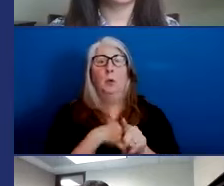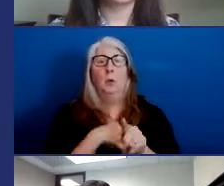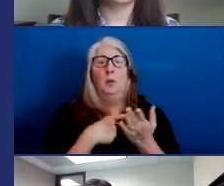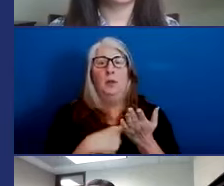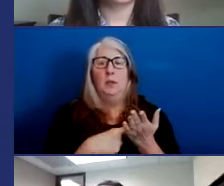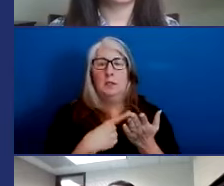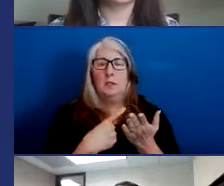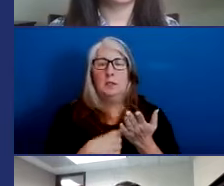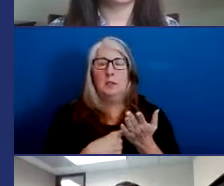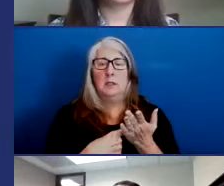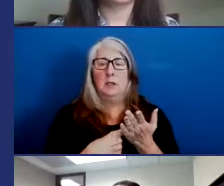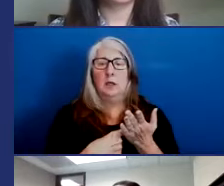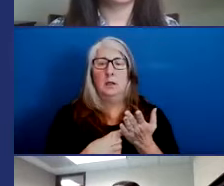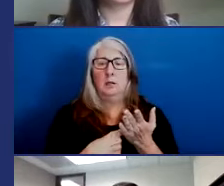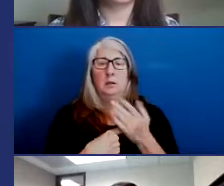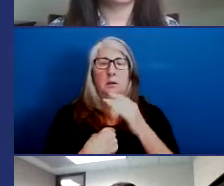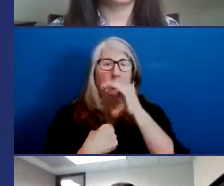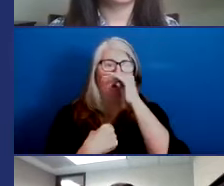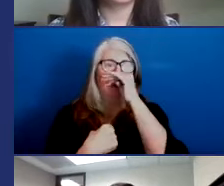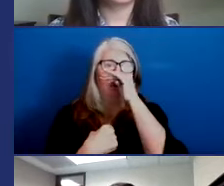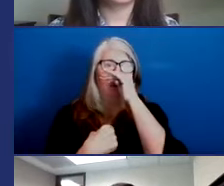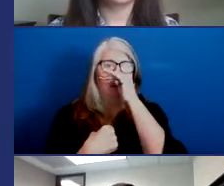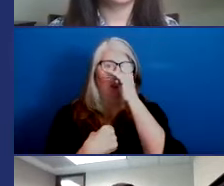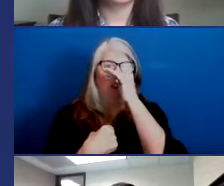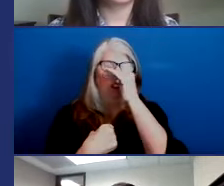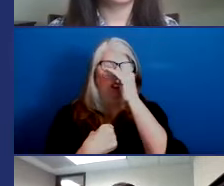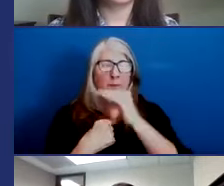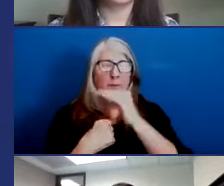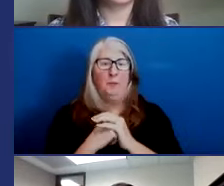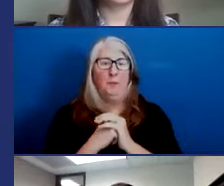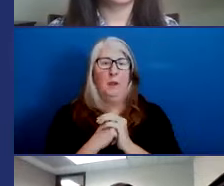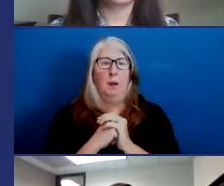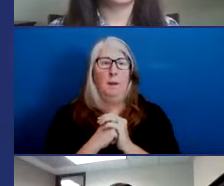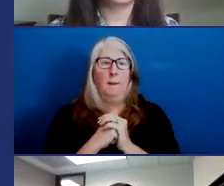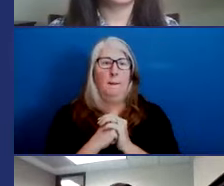let's see, other things that I may have missed.